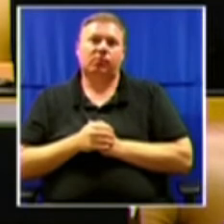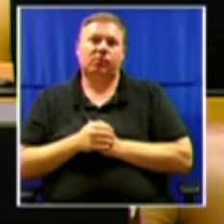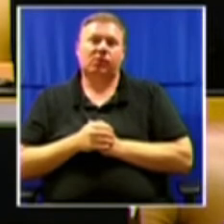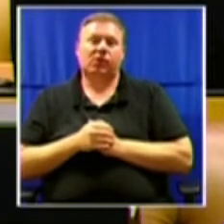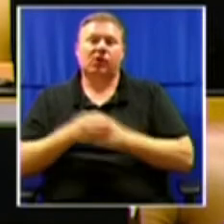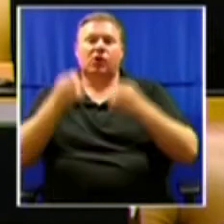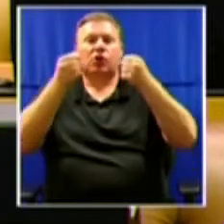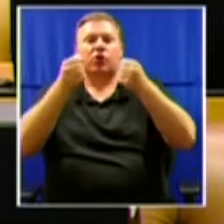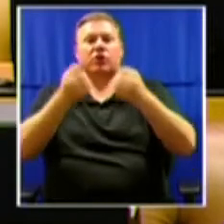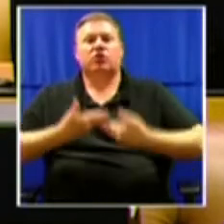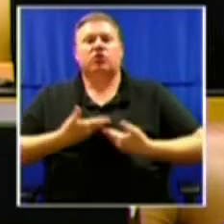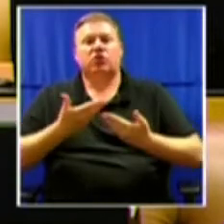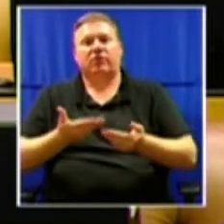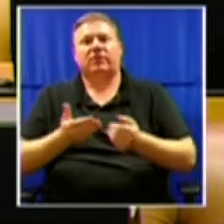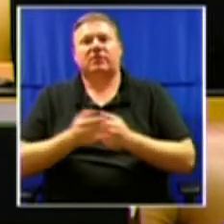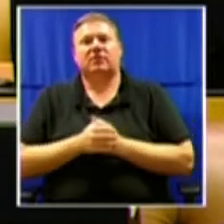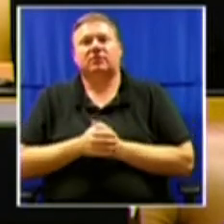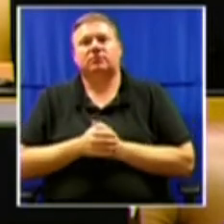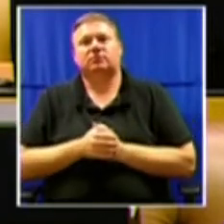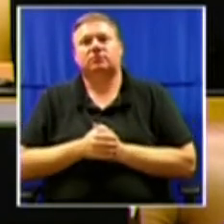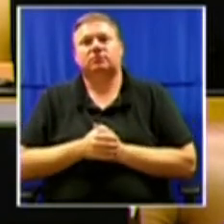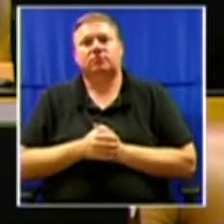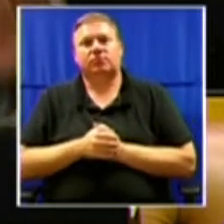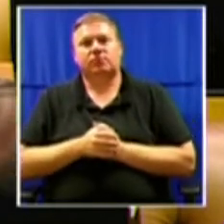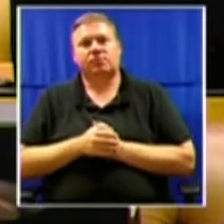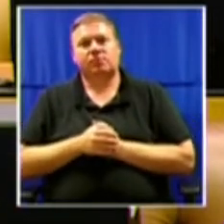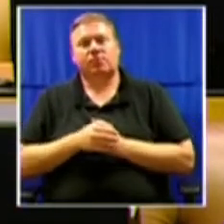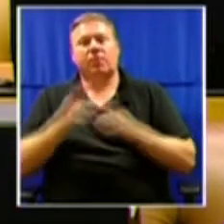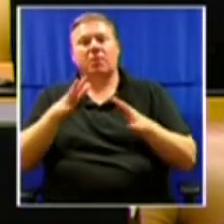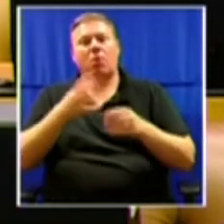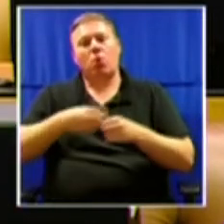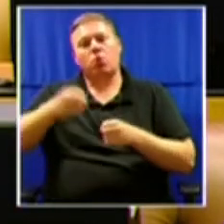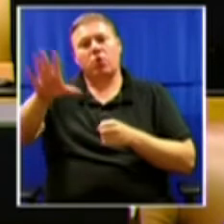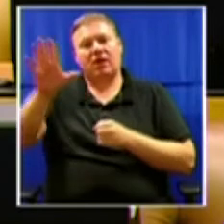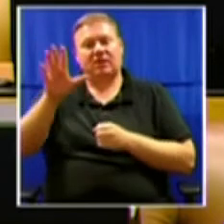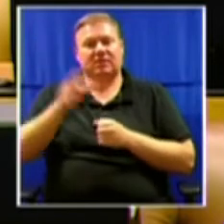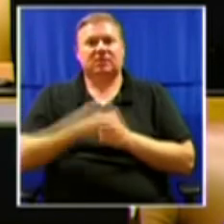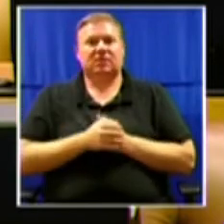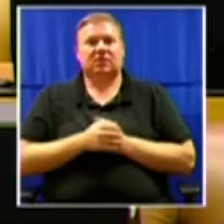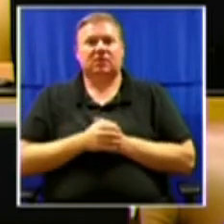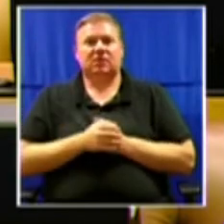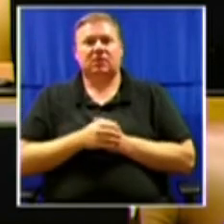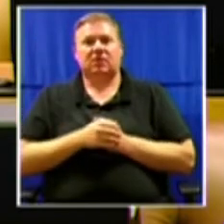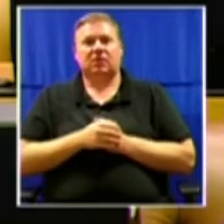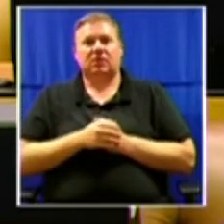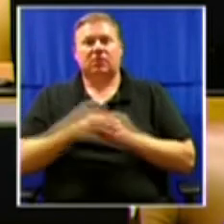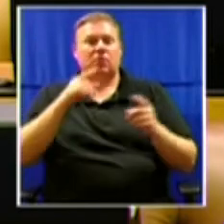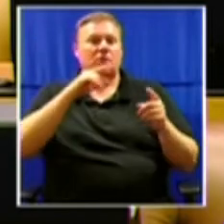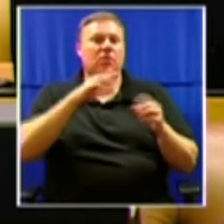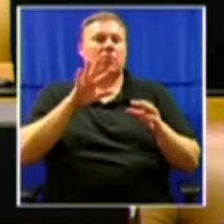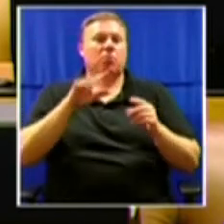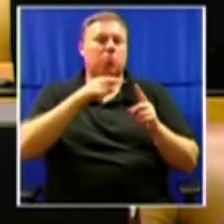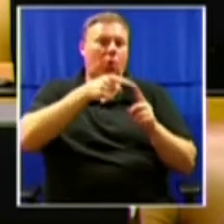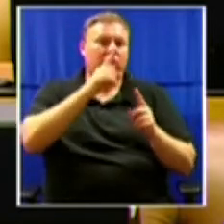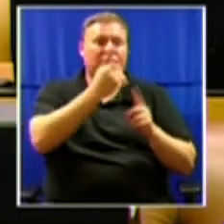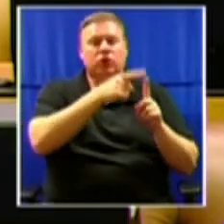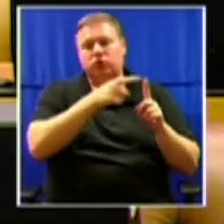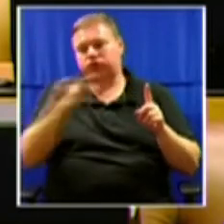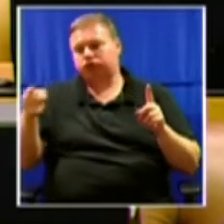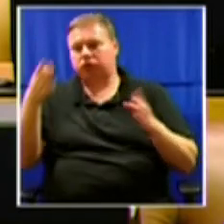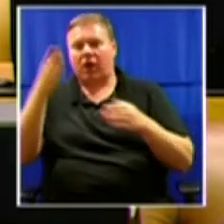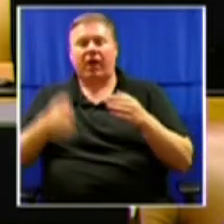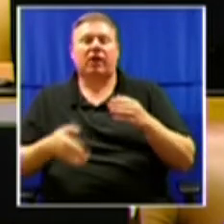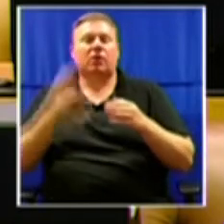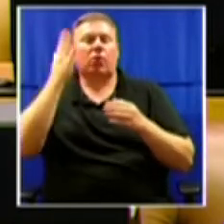service, as those people get released there, from the very first point, we know that what is happening. So